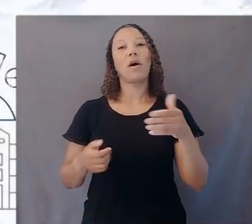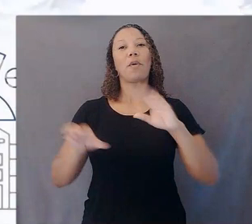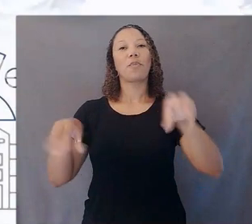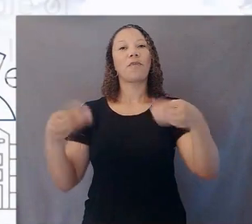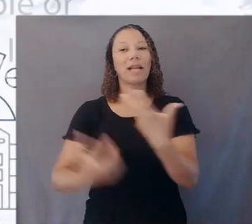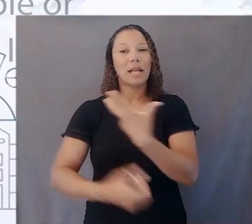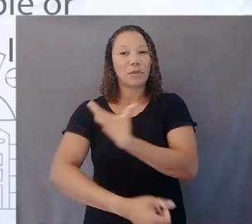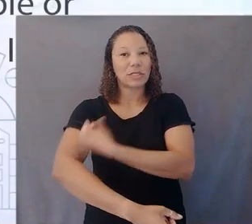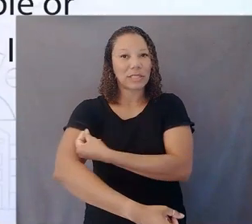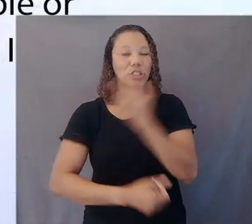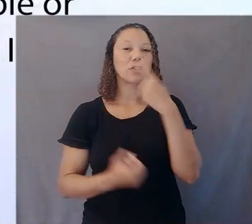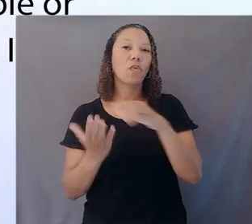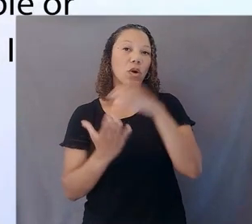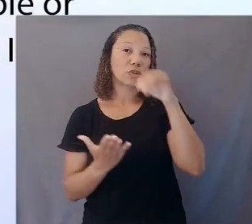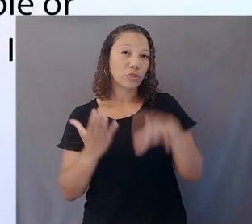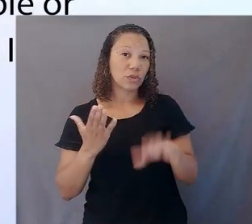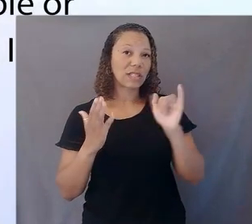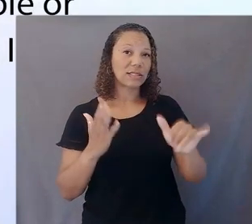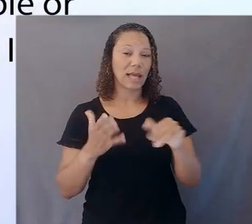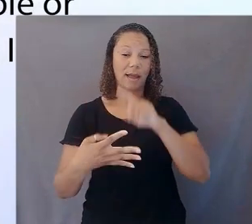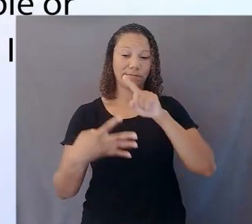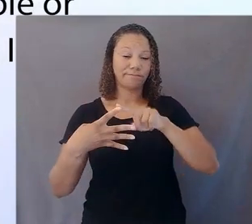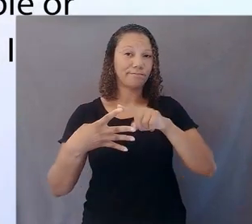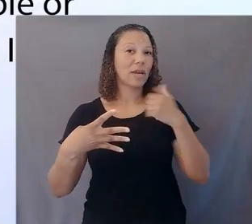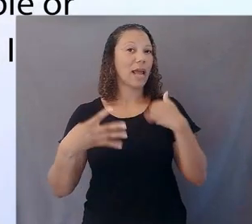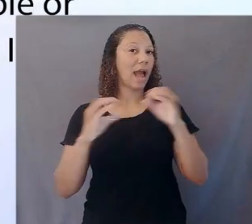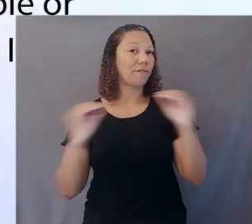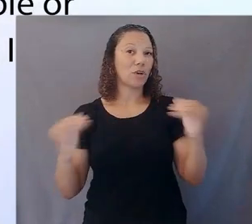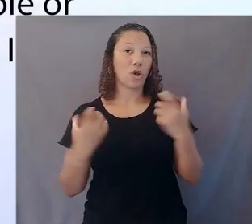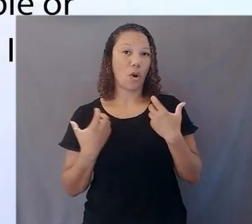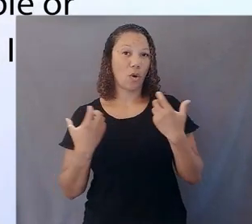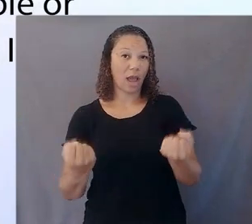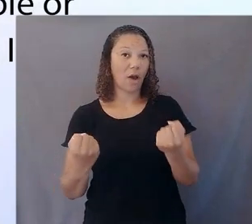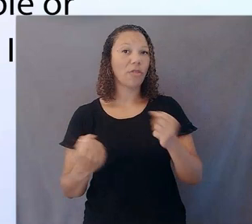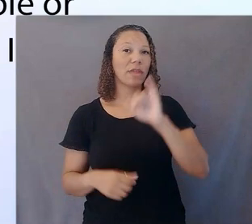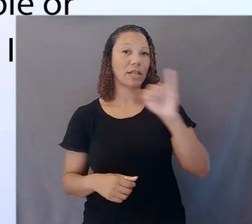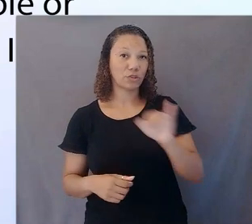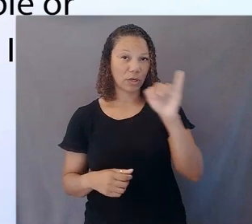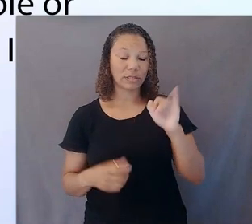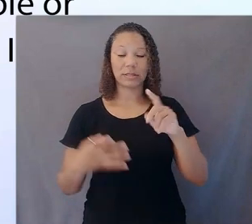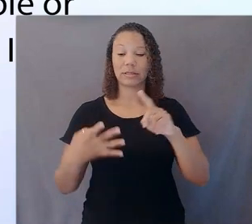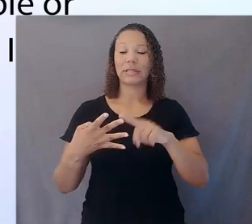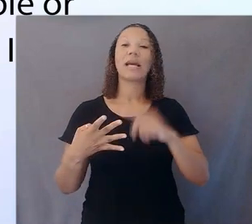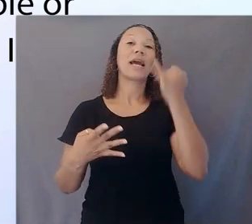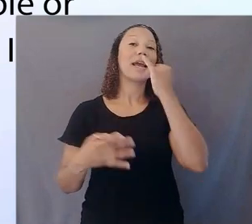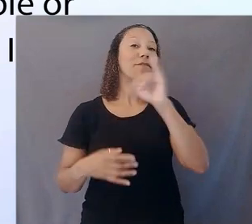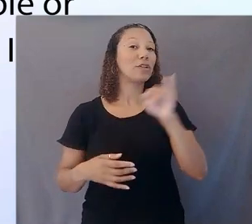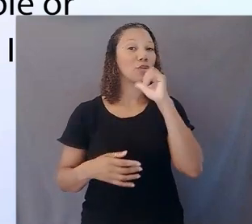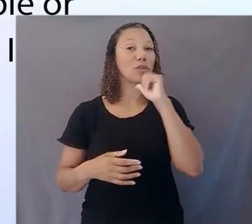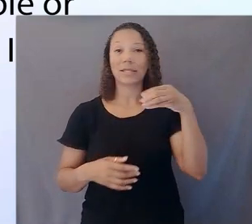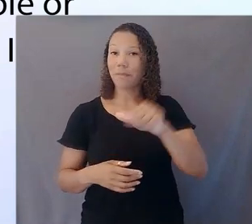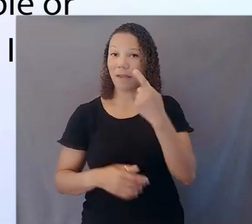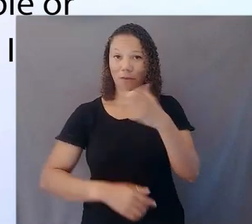for students who have no health insurance or insurance that does not cover vaccines, or